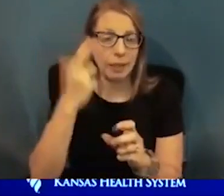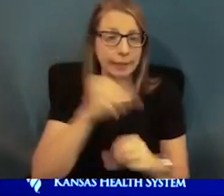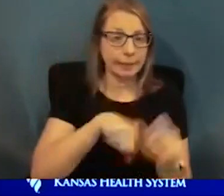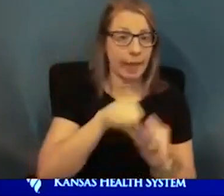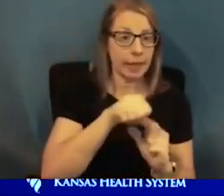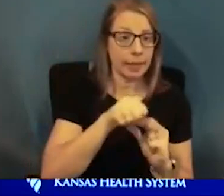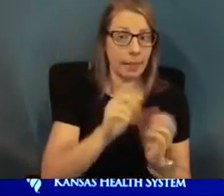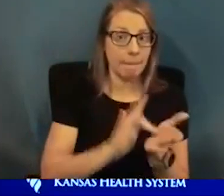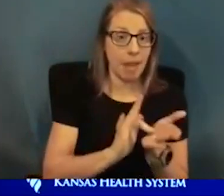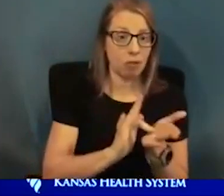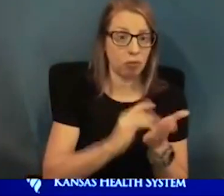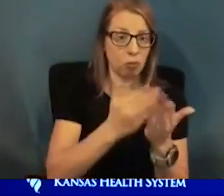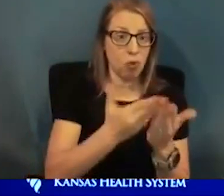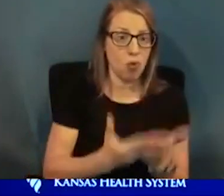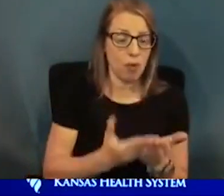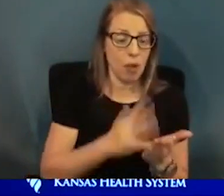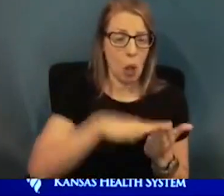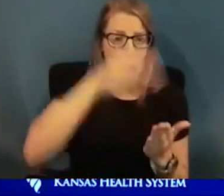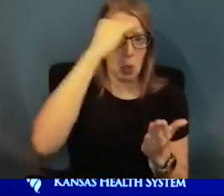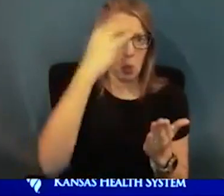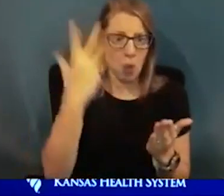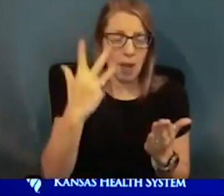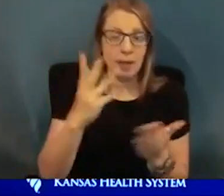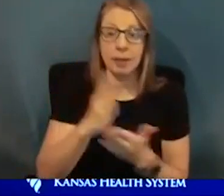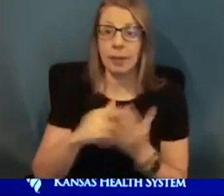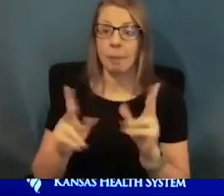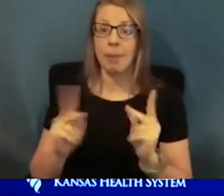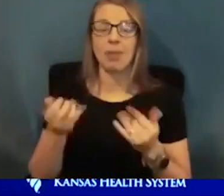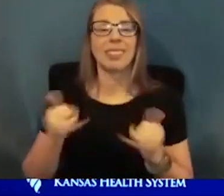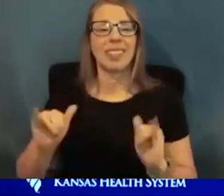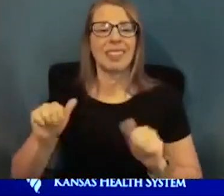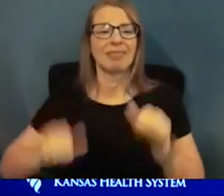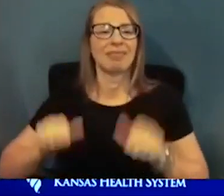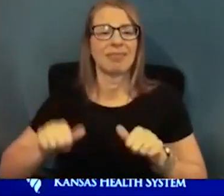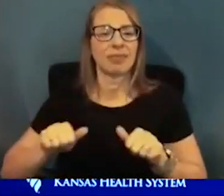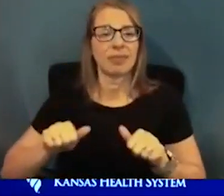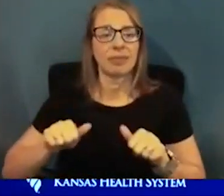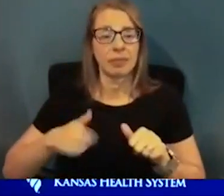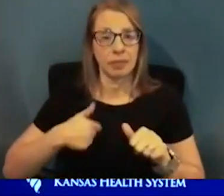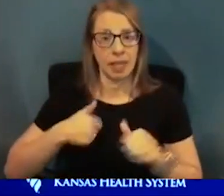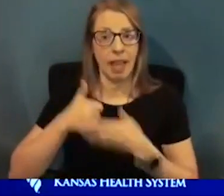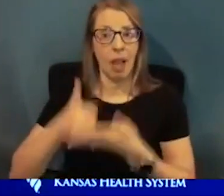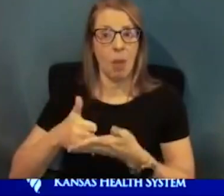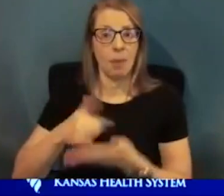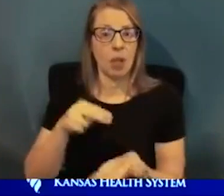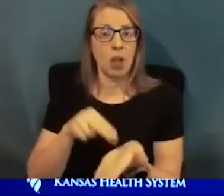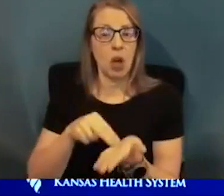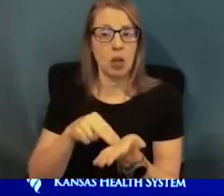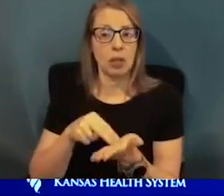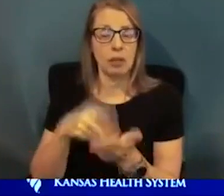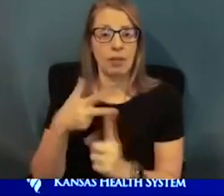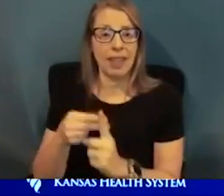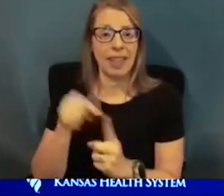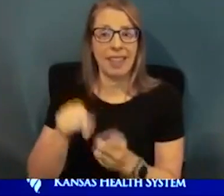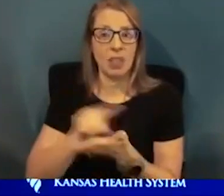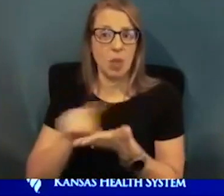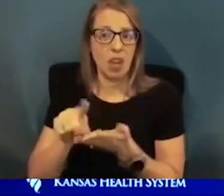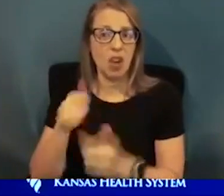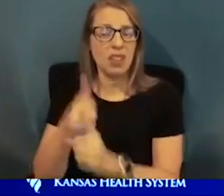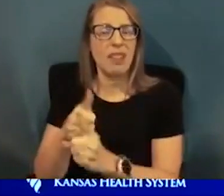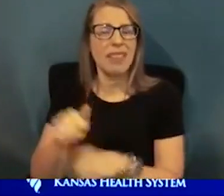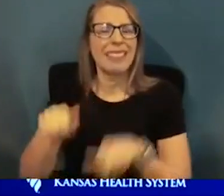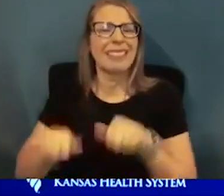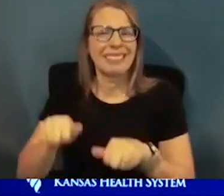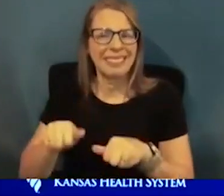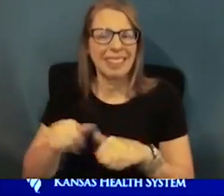showing me. Some people are still hesitant. I was able to help a nurse get vaccinated this week who was kind of a little bit hesitant. She